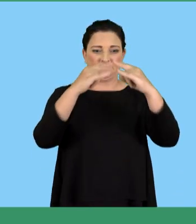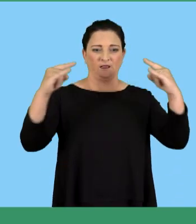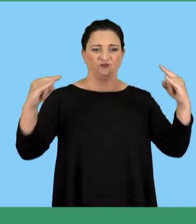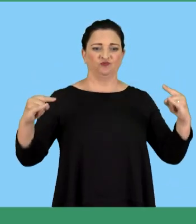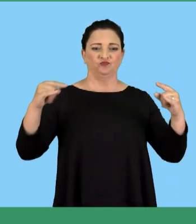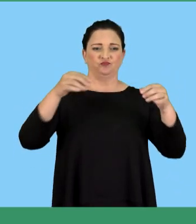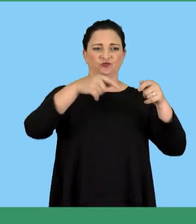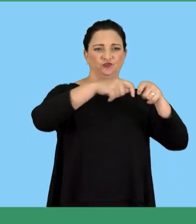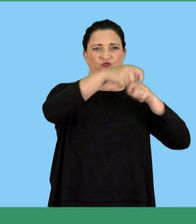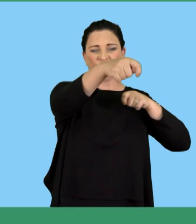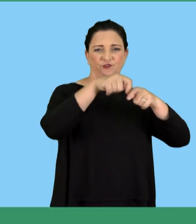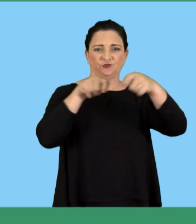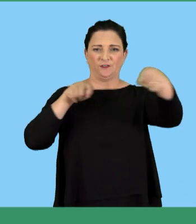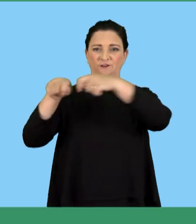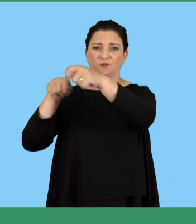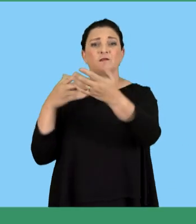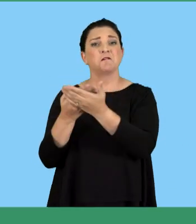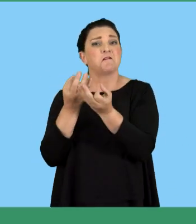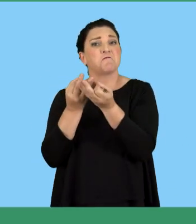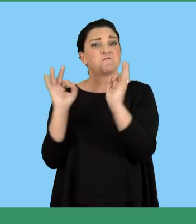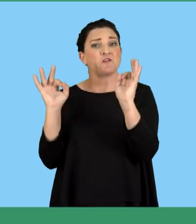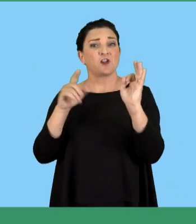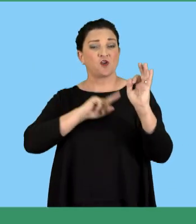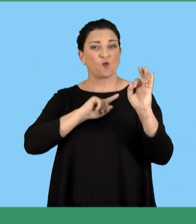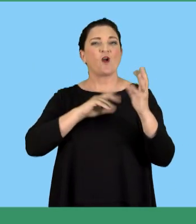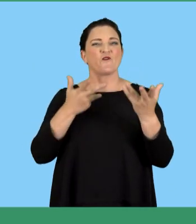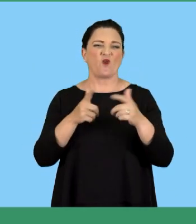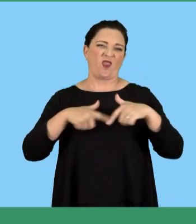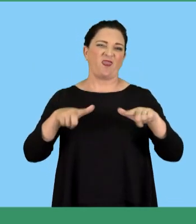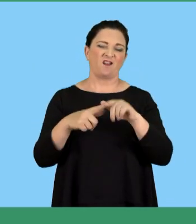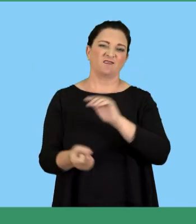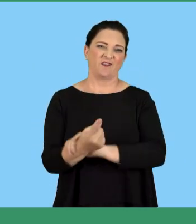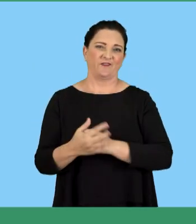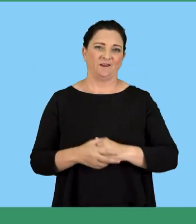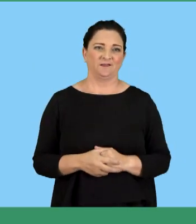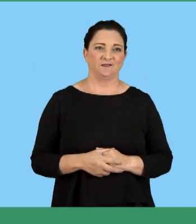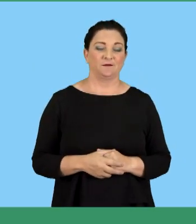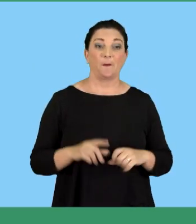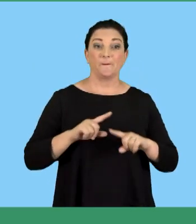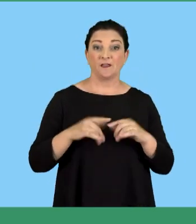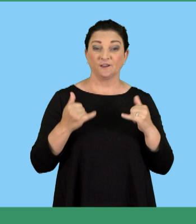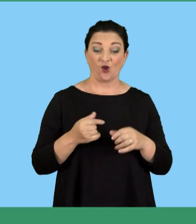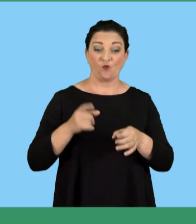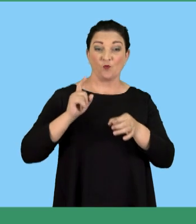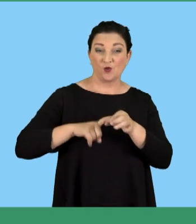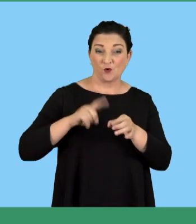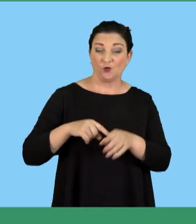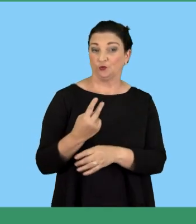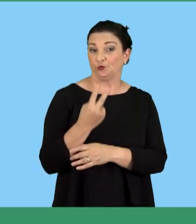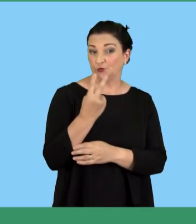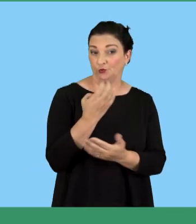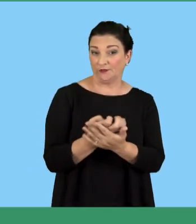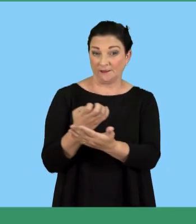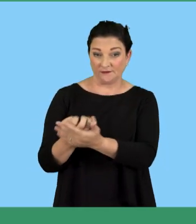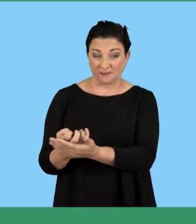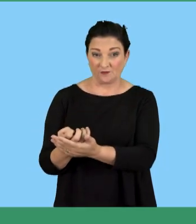tents for free to support local events. The first question says to us, quote 2 examples of CSI